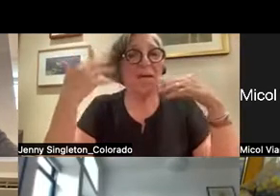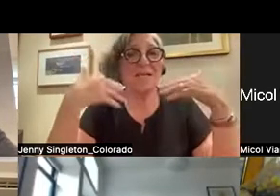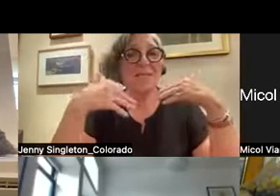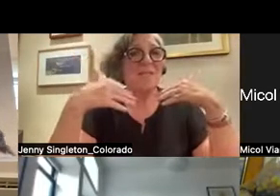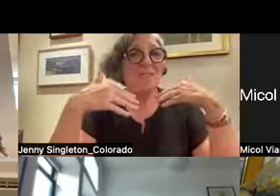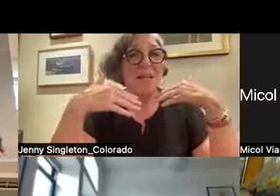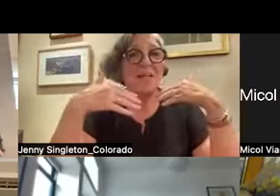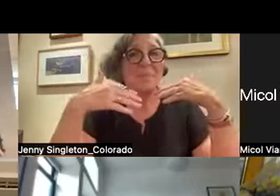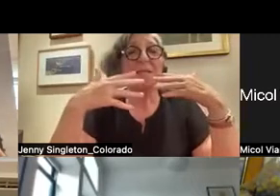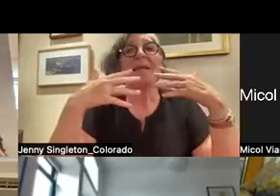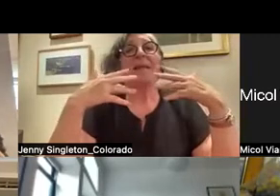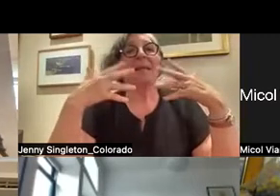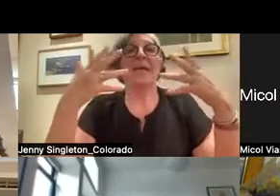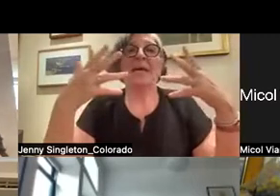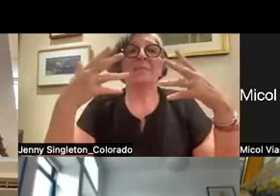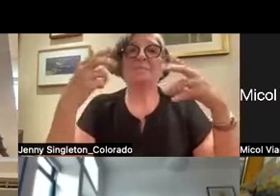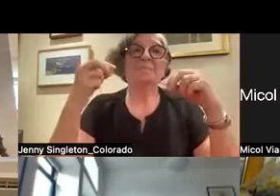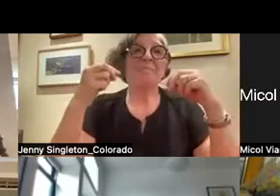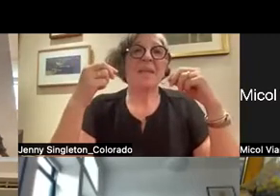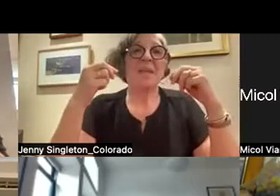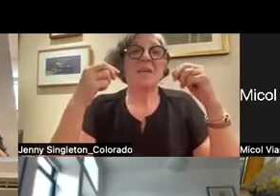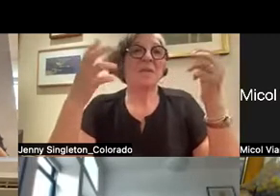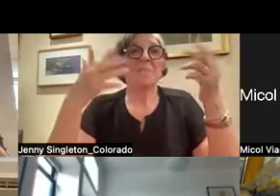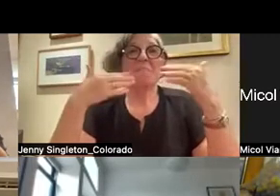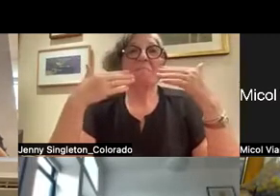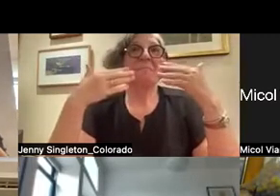speech mechanisms developed, that,